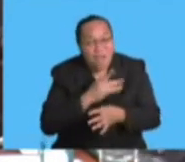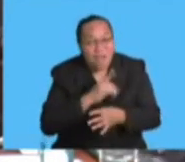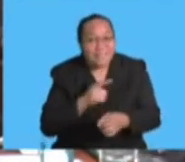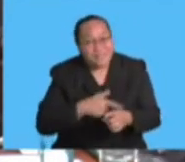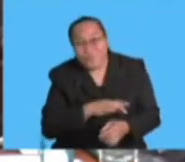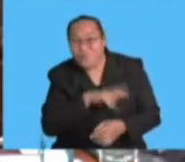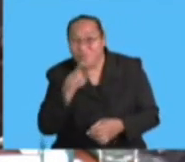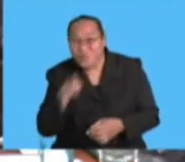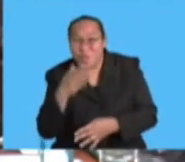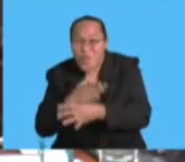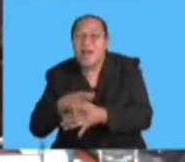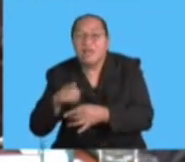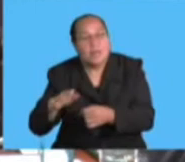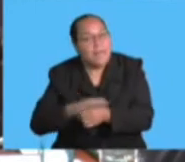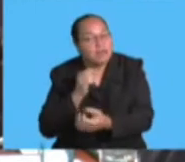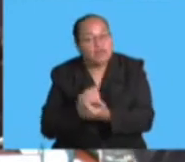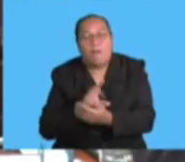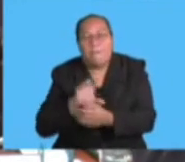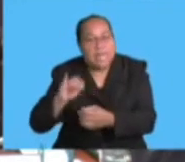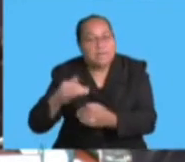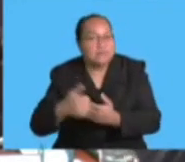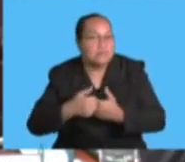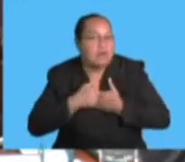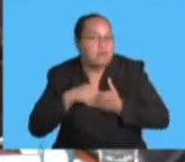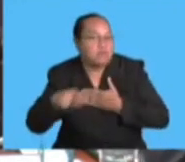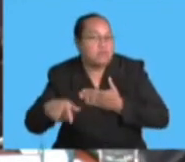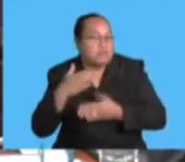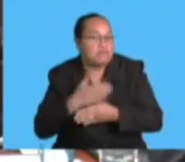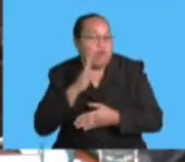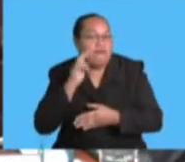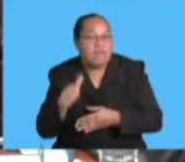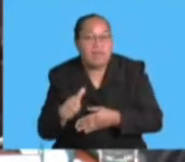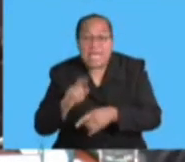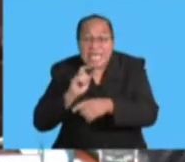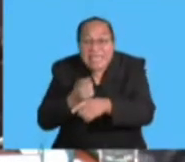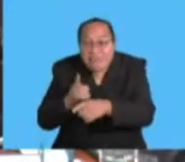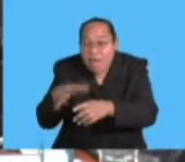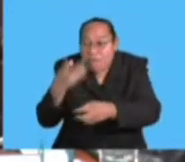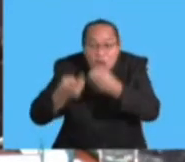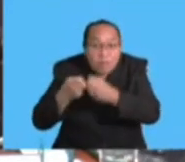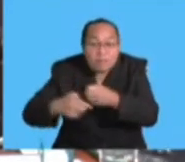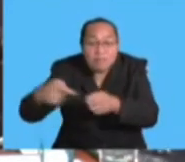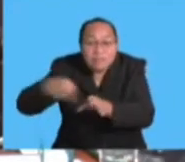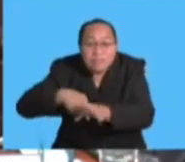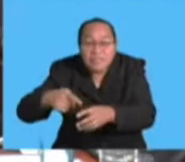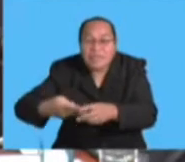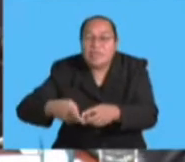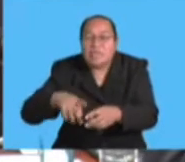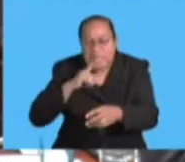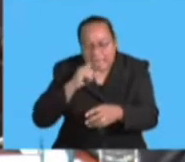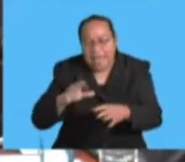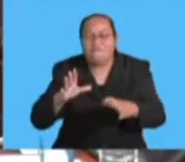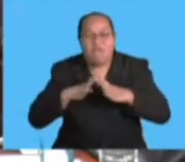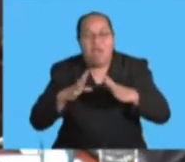Fiji, including the foreign film production. Workers that have any complaints against their employer are free to lodge their complaint